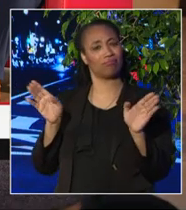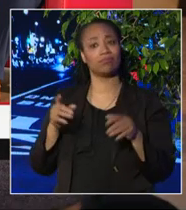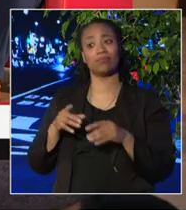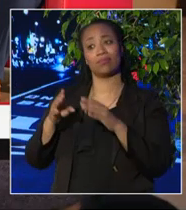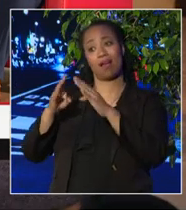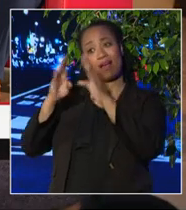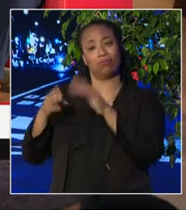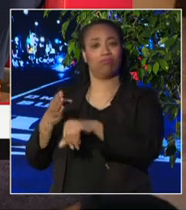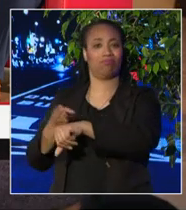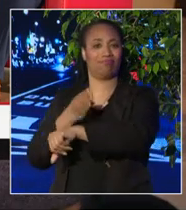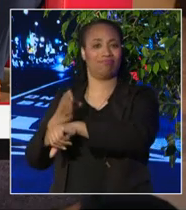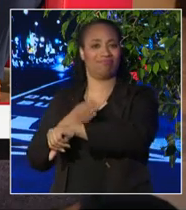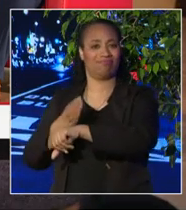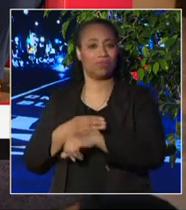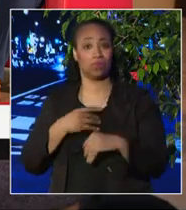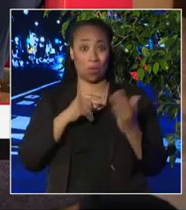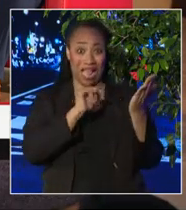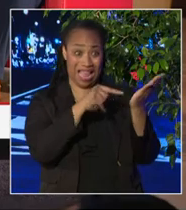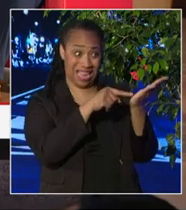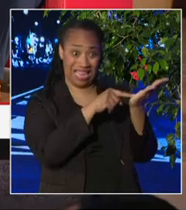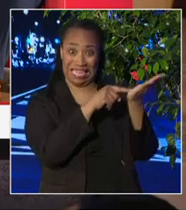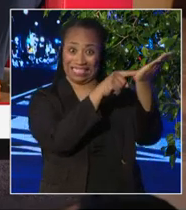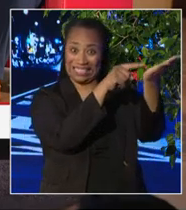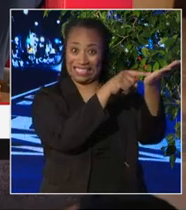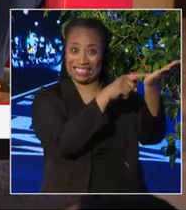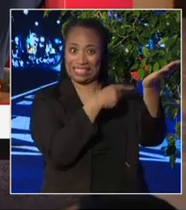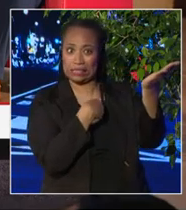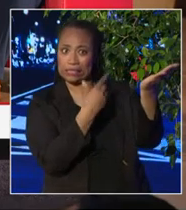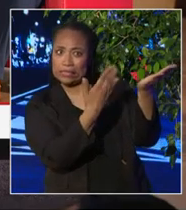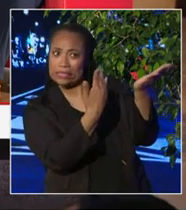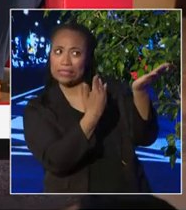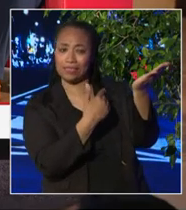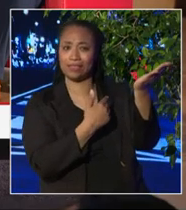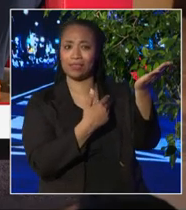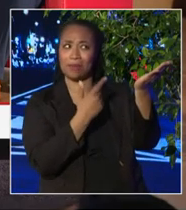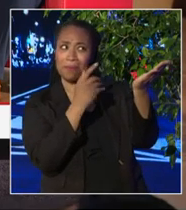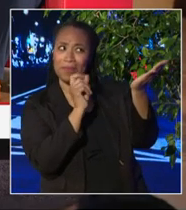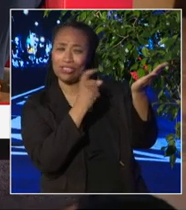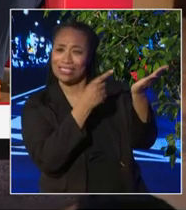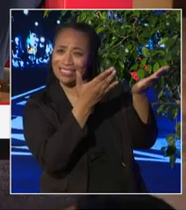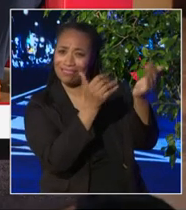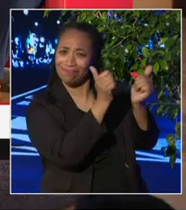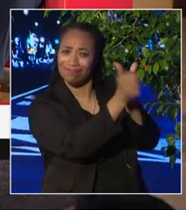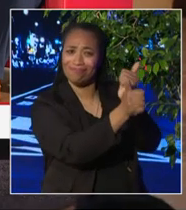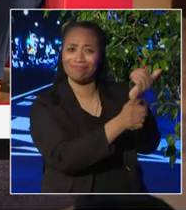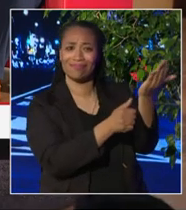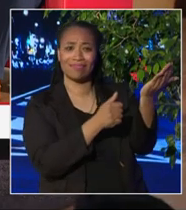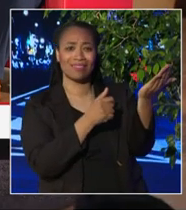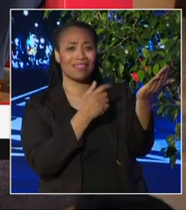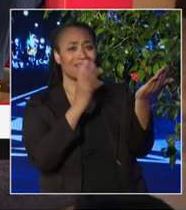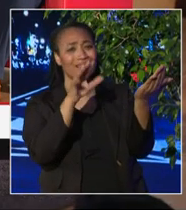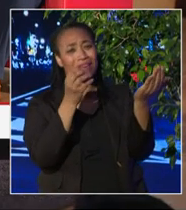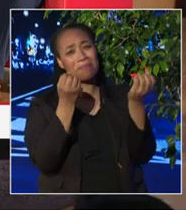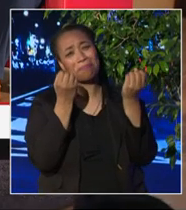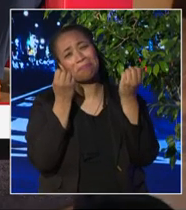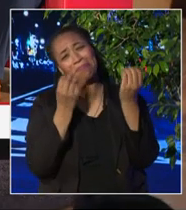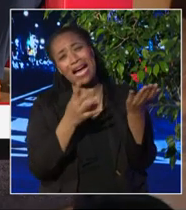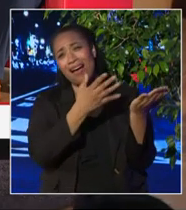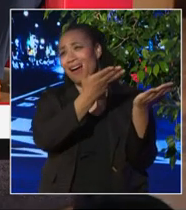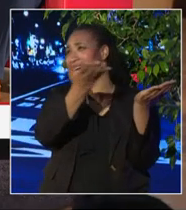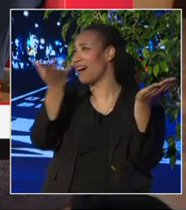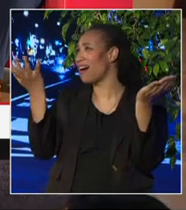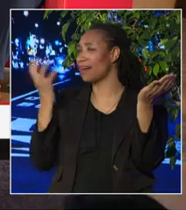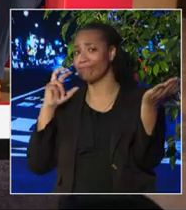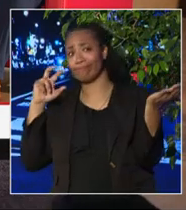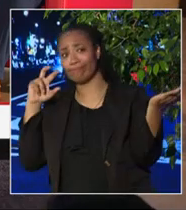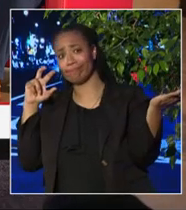has it. We want them to act on it because it unlocks so much investment, and it will also enhance the revenues